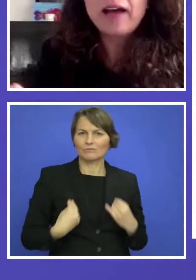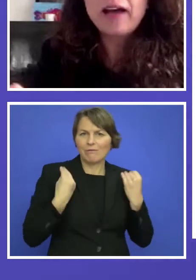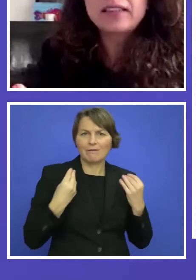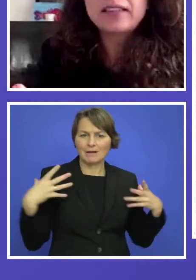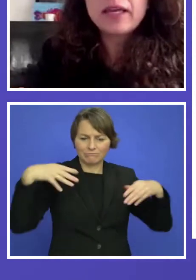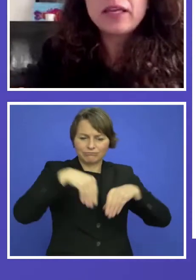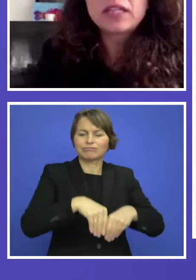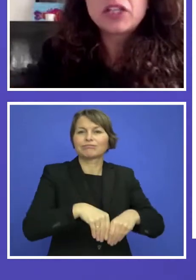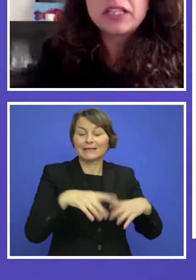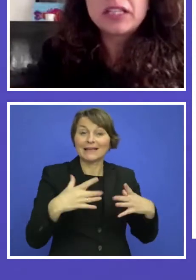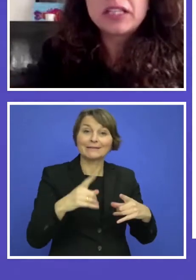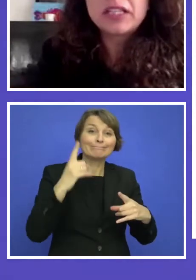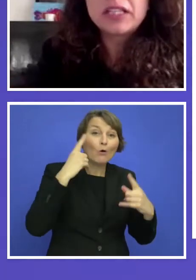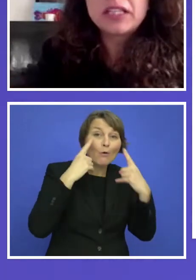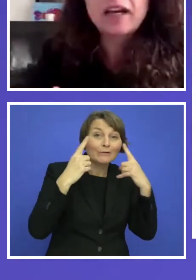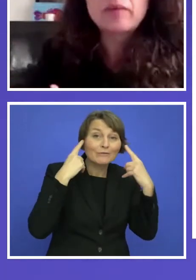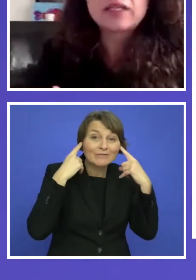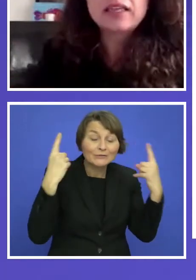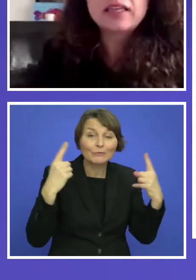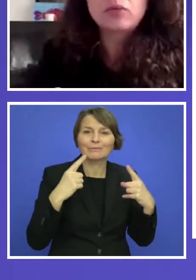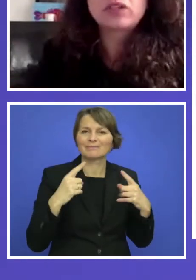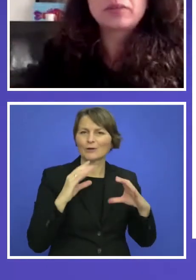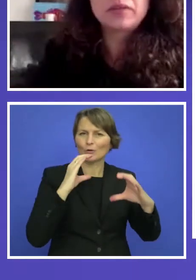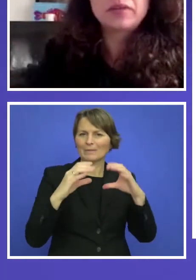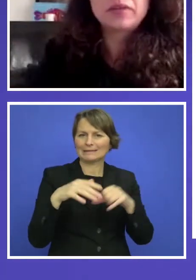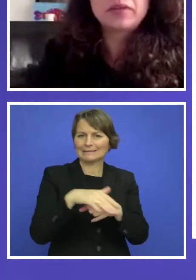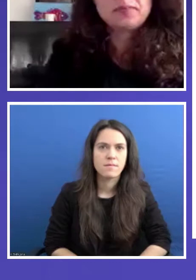and the communication sectors, with convictions